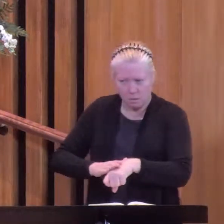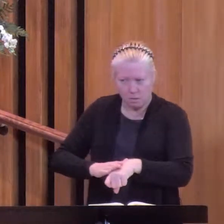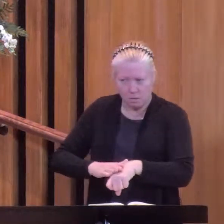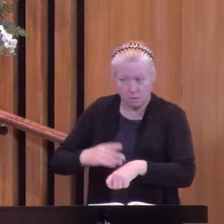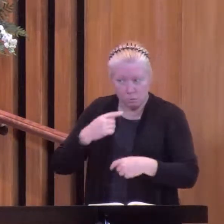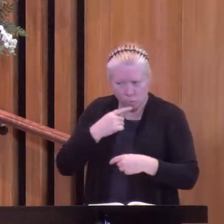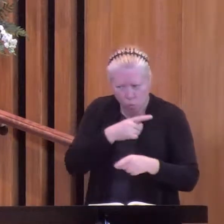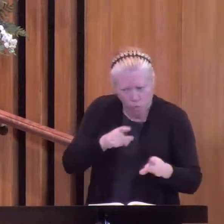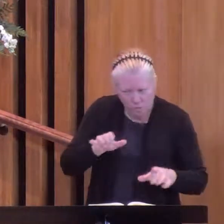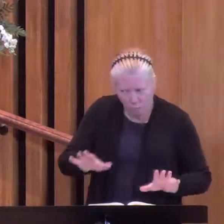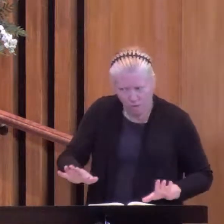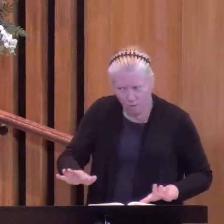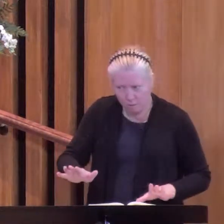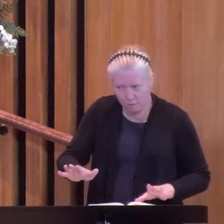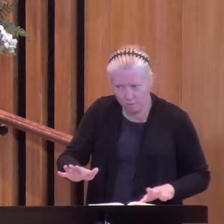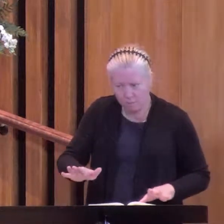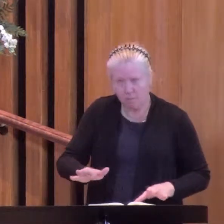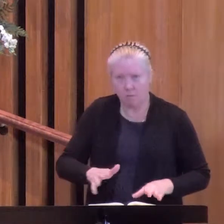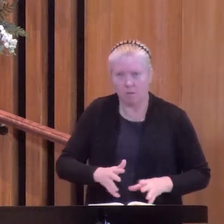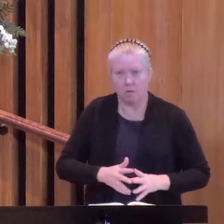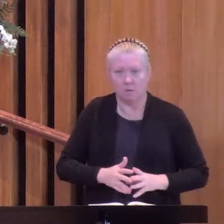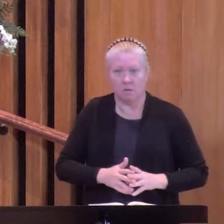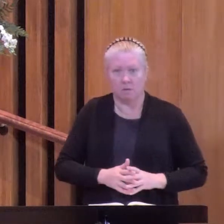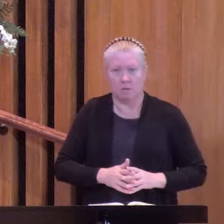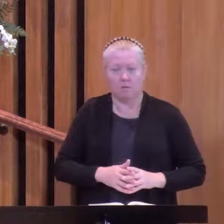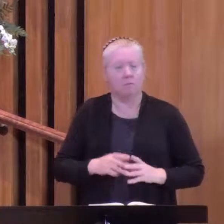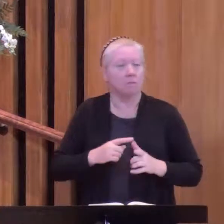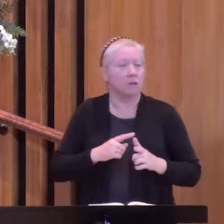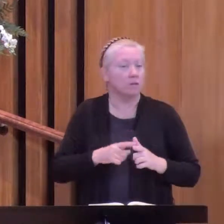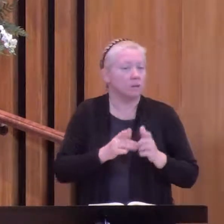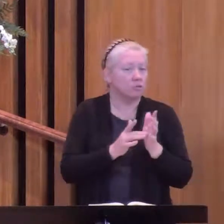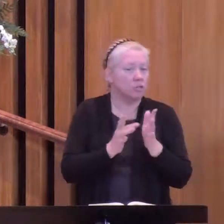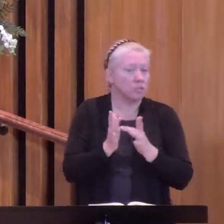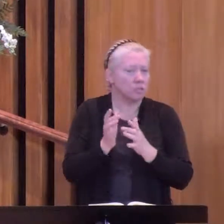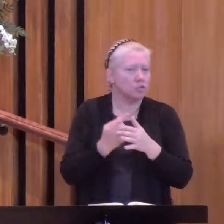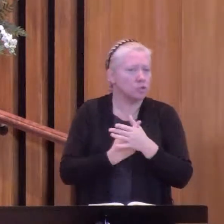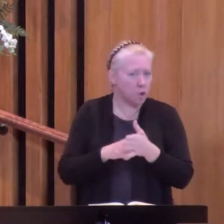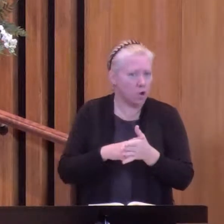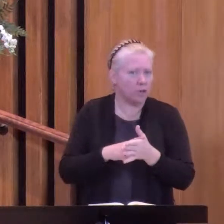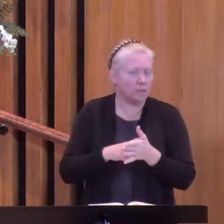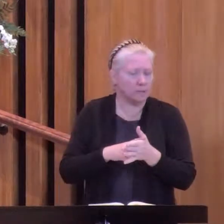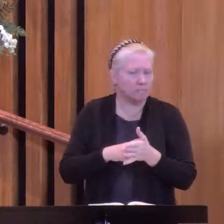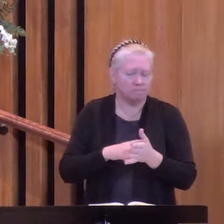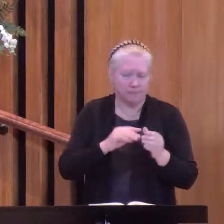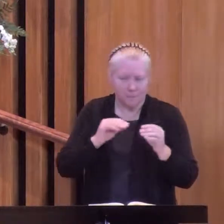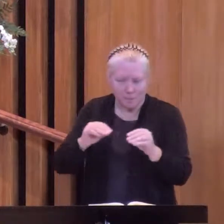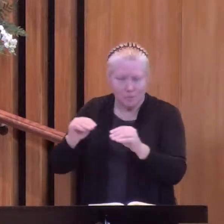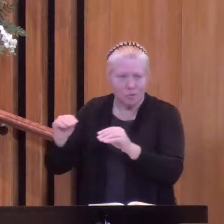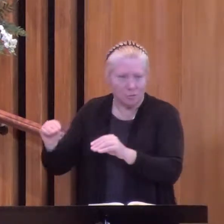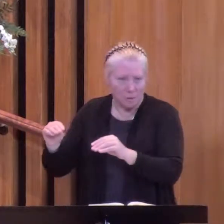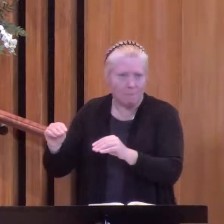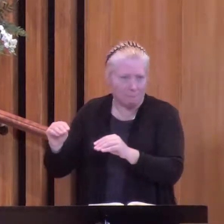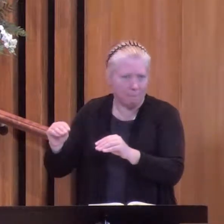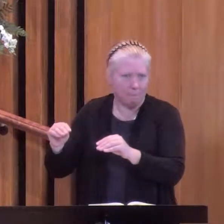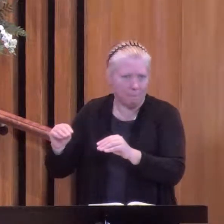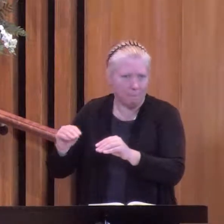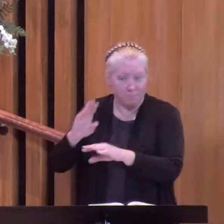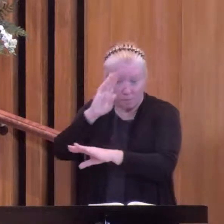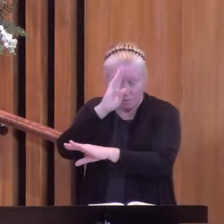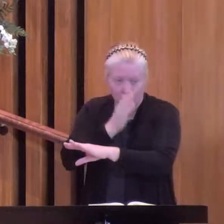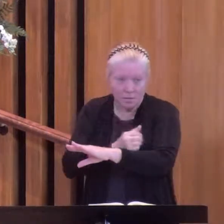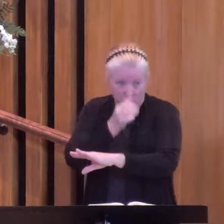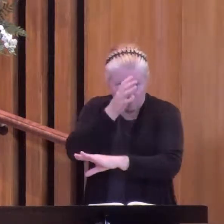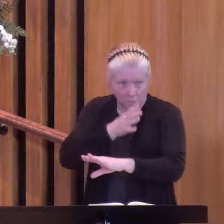anyone about him. He began to teach them that the Son of Man must suffer